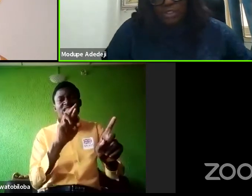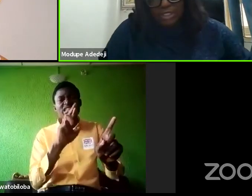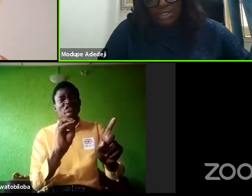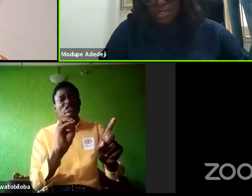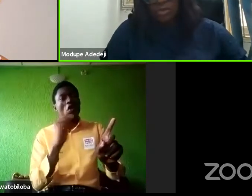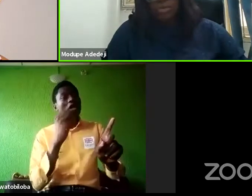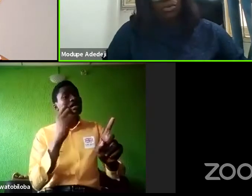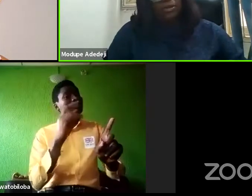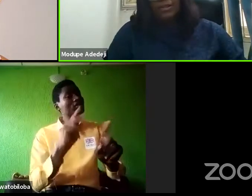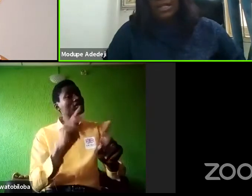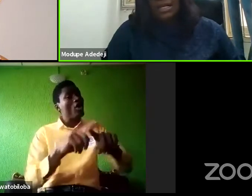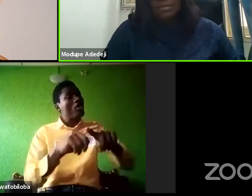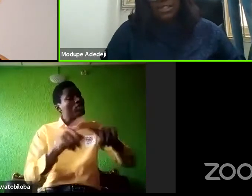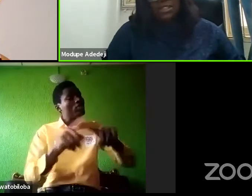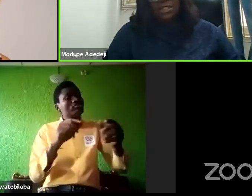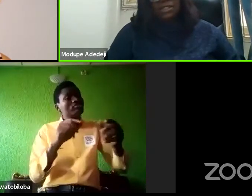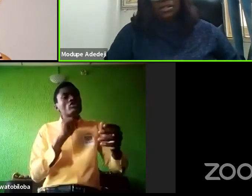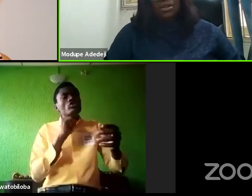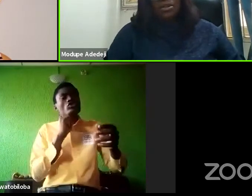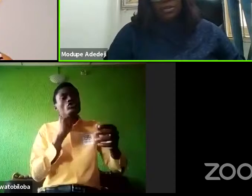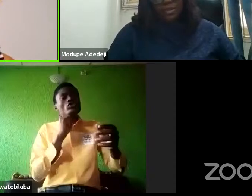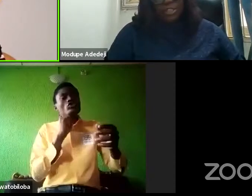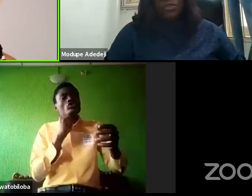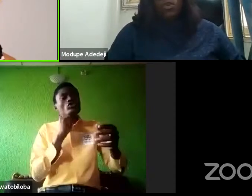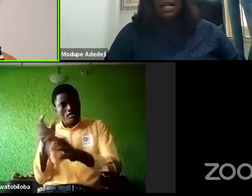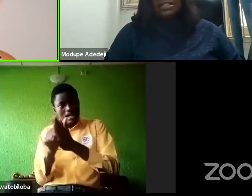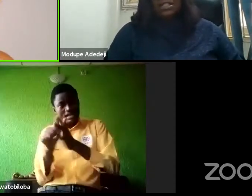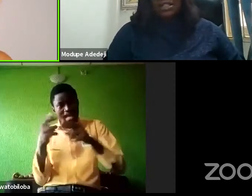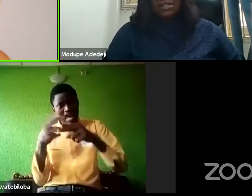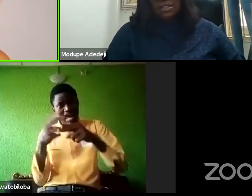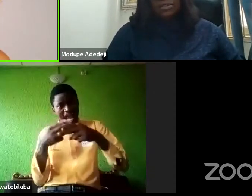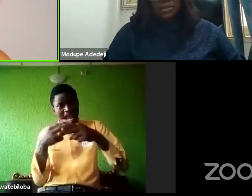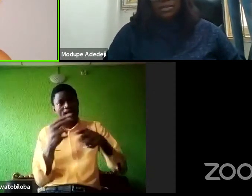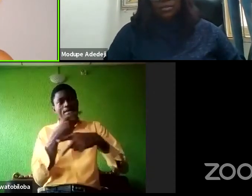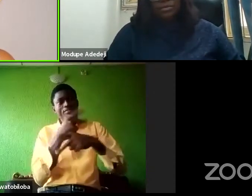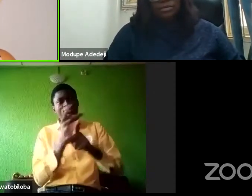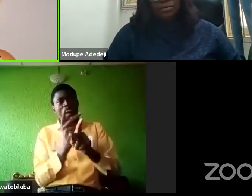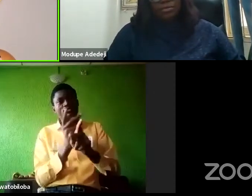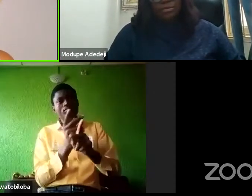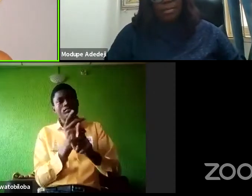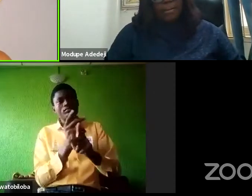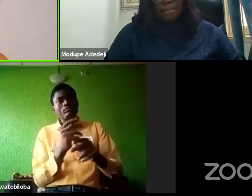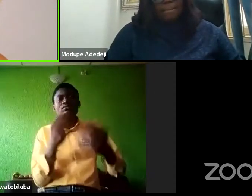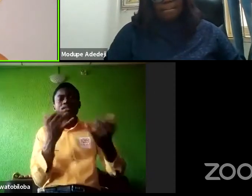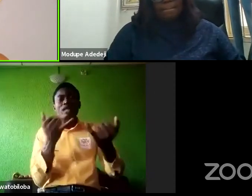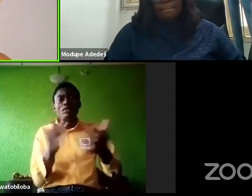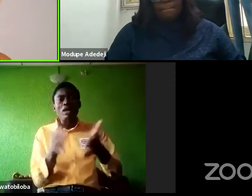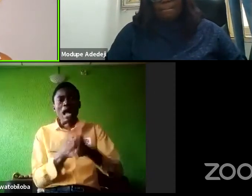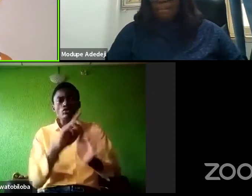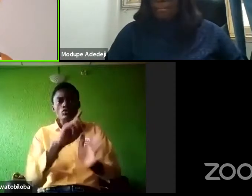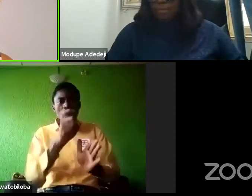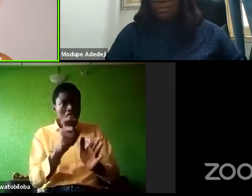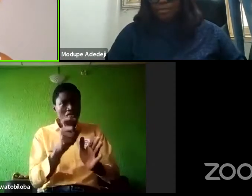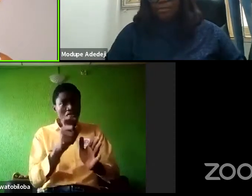do produces it. So that's the basic thing. Are there food? Are there